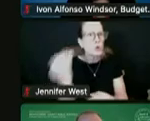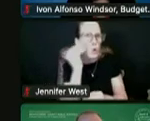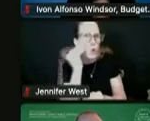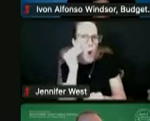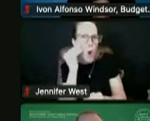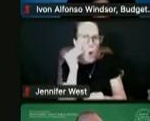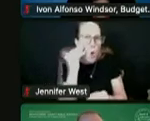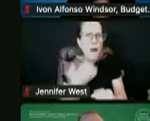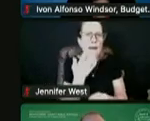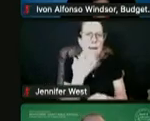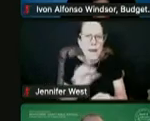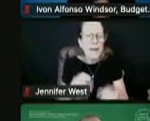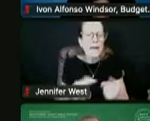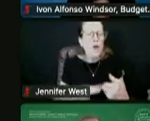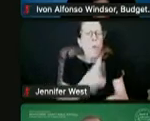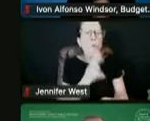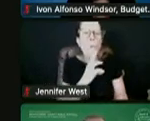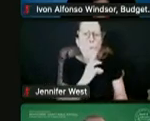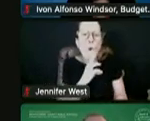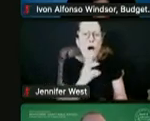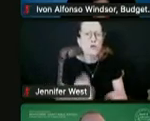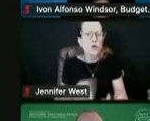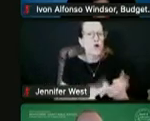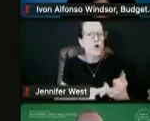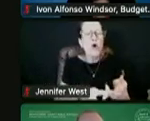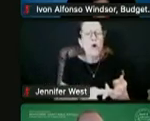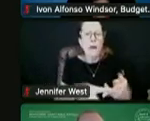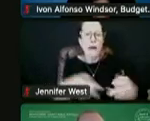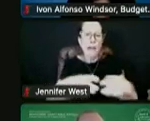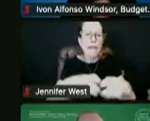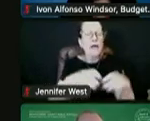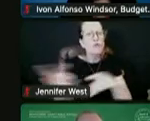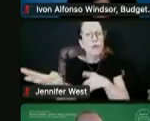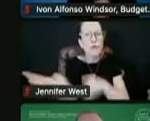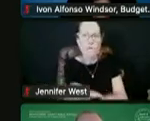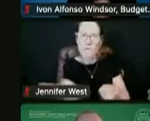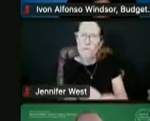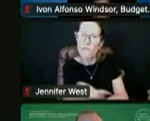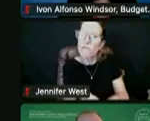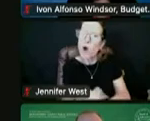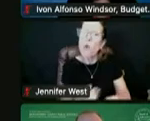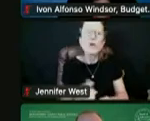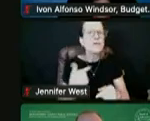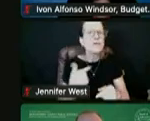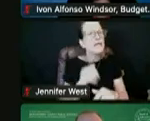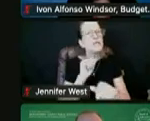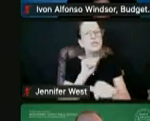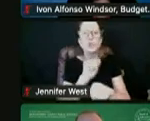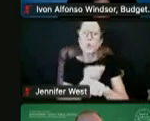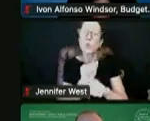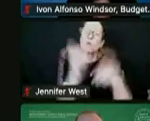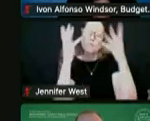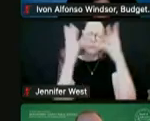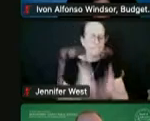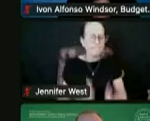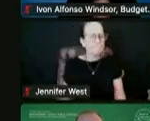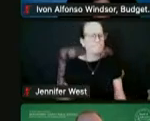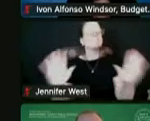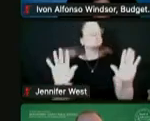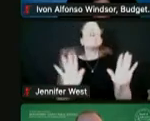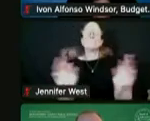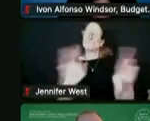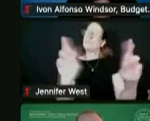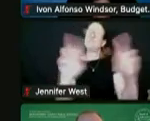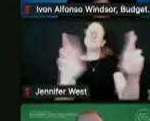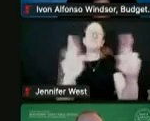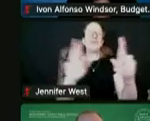things, connectivity, all of that. So all of that work was done throughout today. So this work was complete today, and tomorrow we're going to be fully ready to open